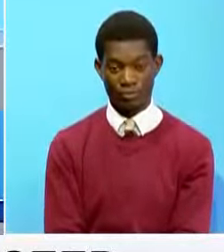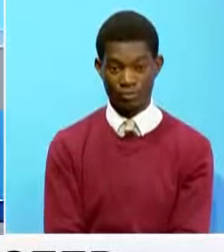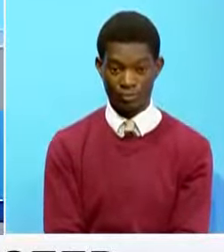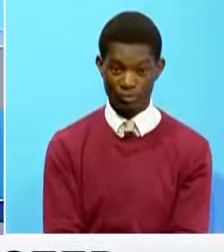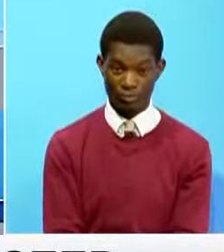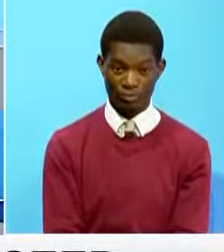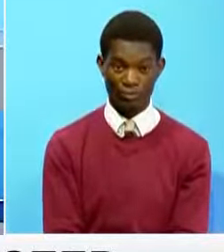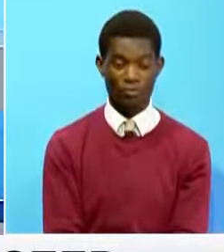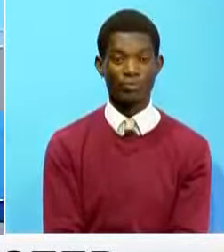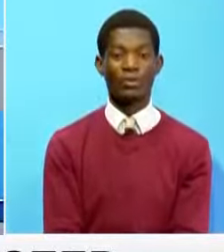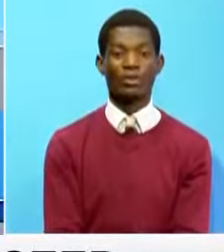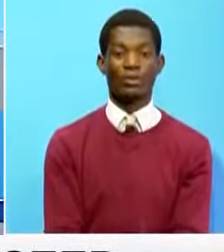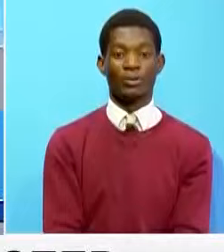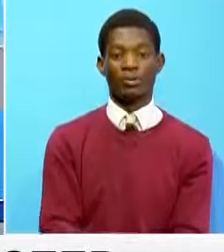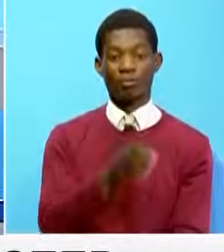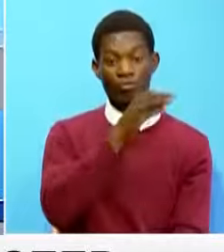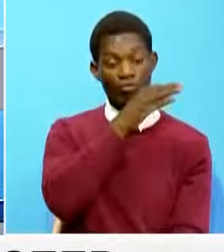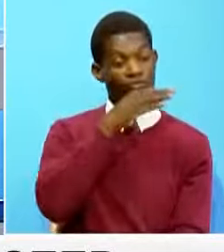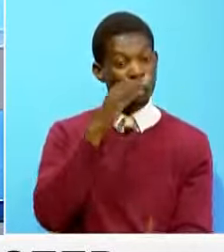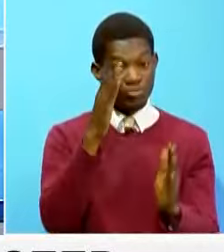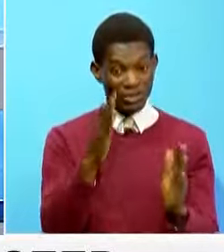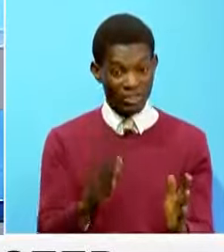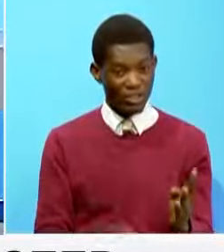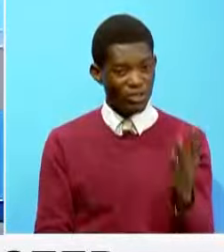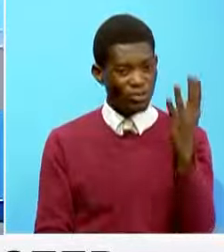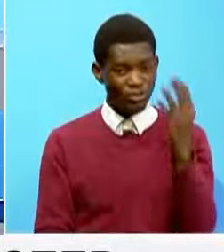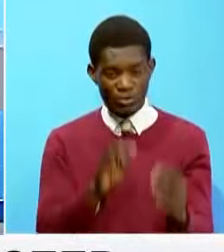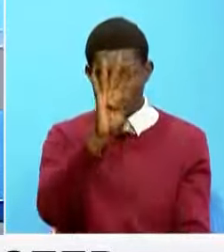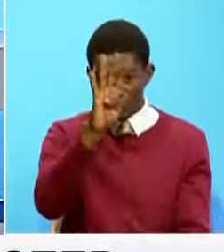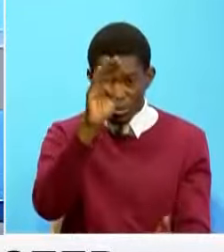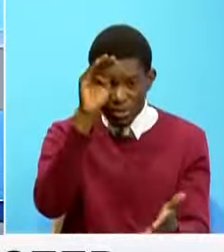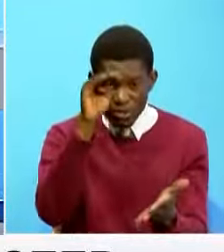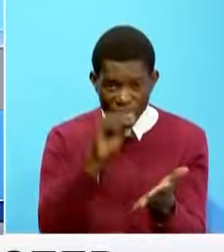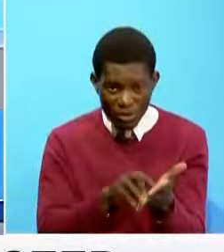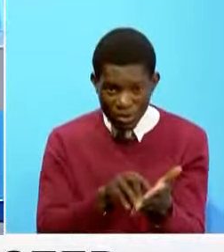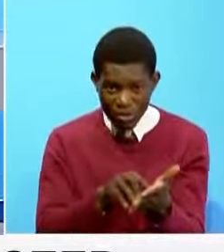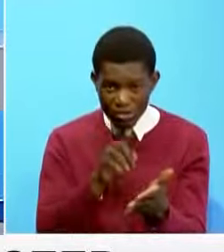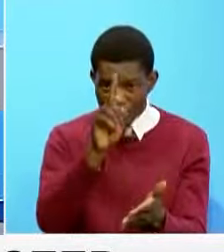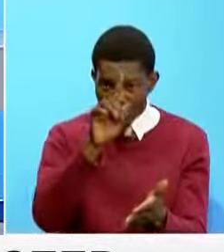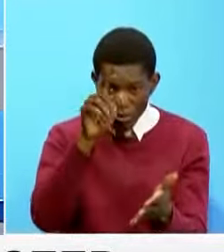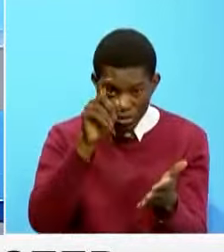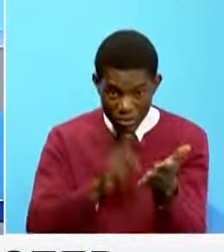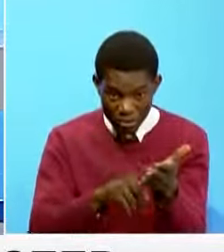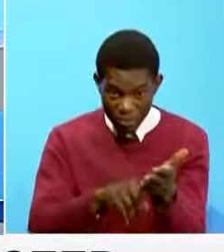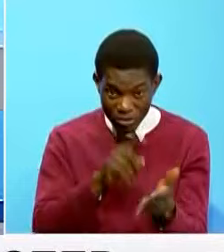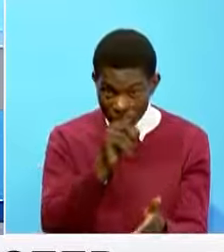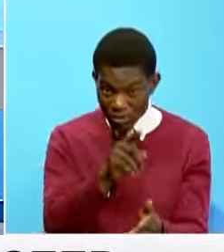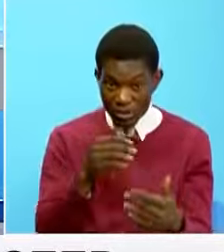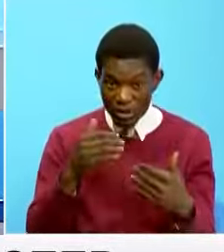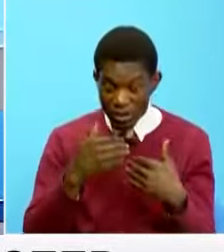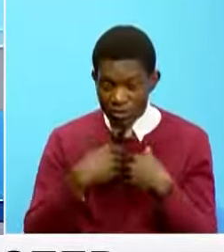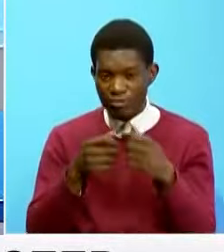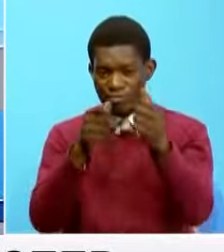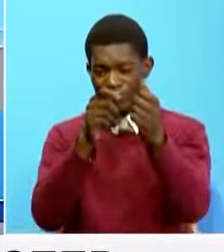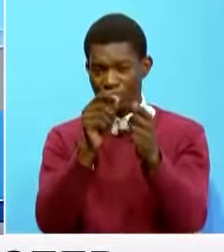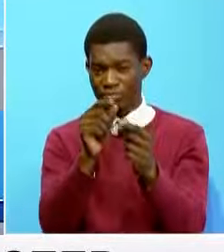4,000 smallholder farmers who practice irrigation farming across six districts of Eastern Province have started benefiting from the 20